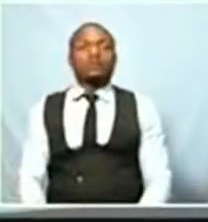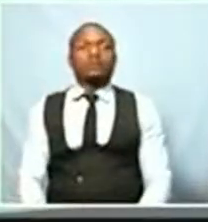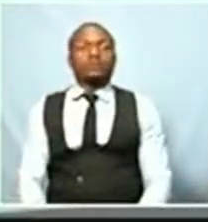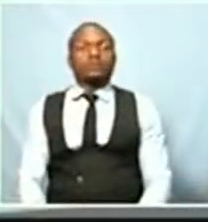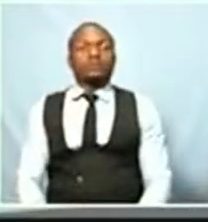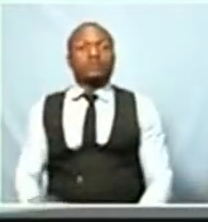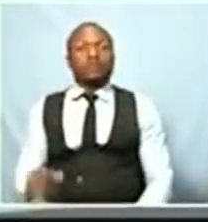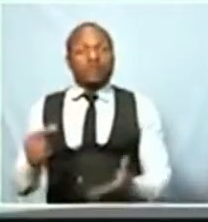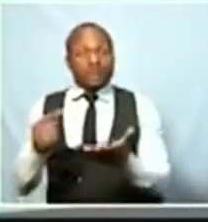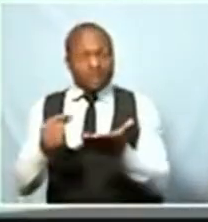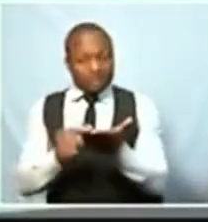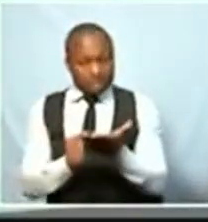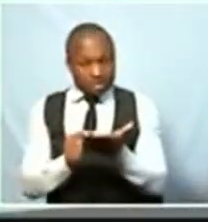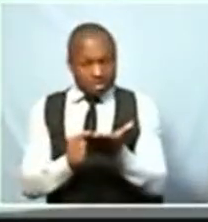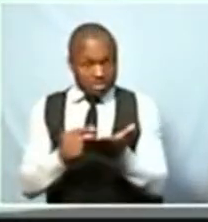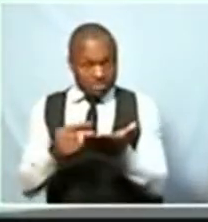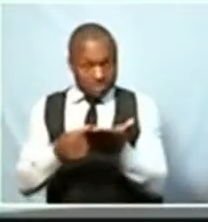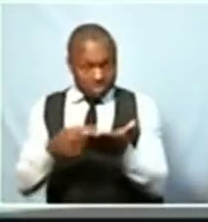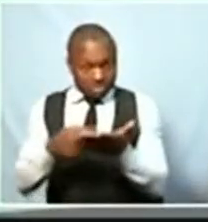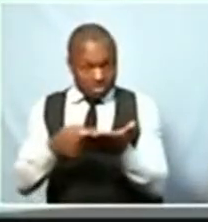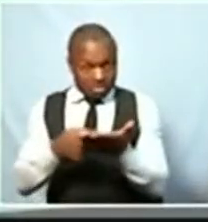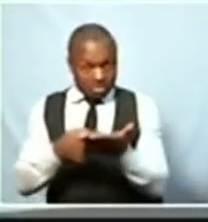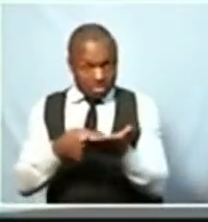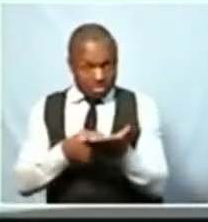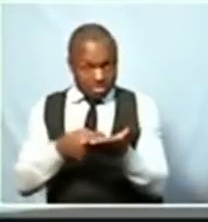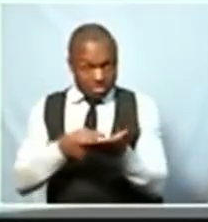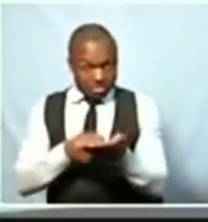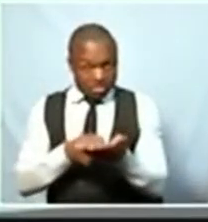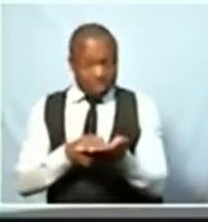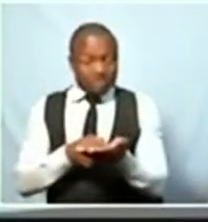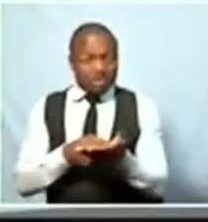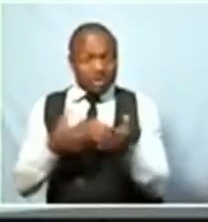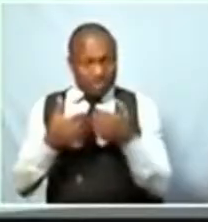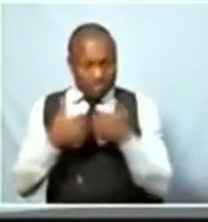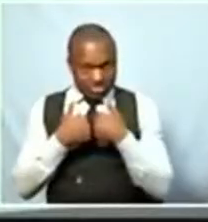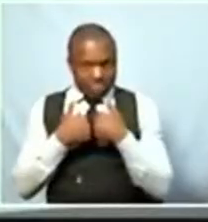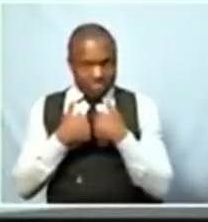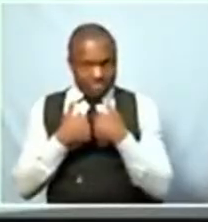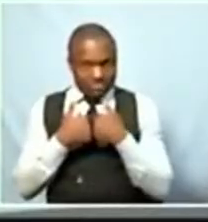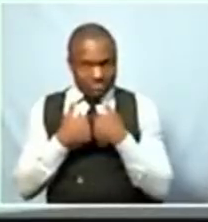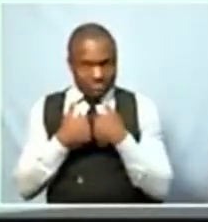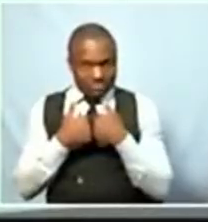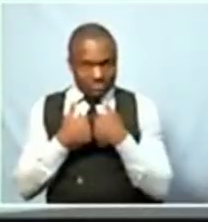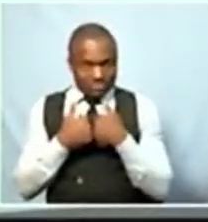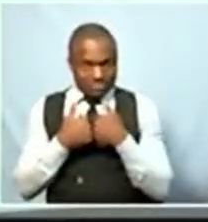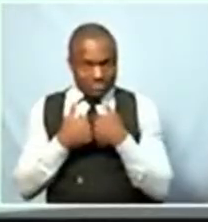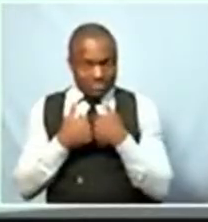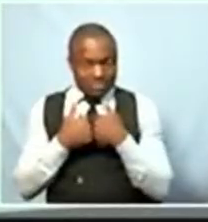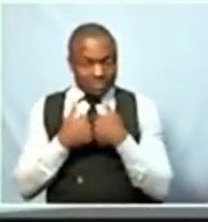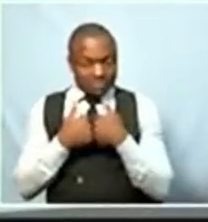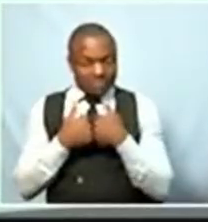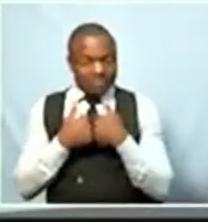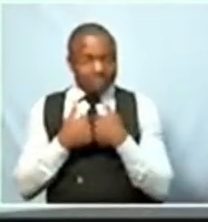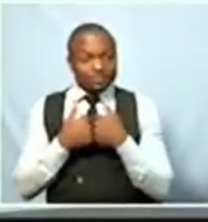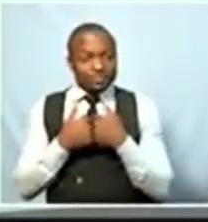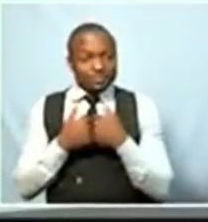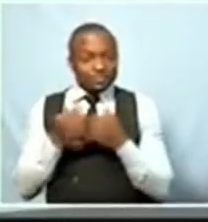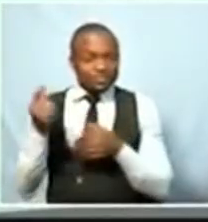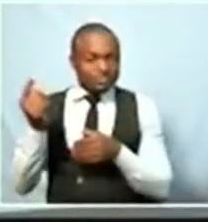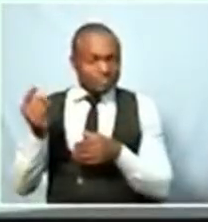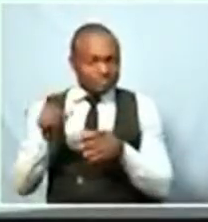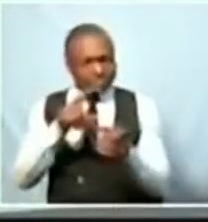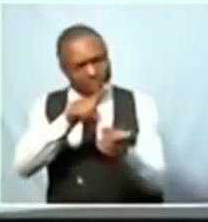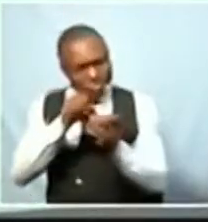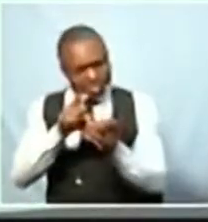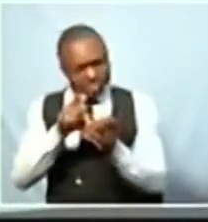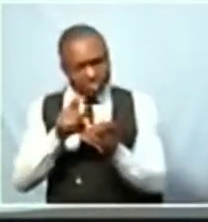Ghana have got a board. And this is where I picked it from. When I came back to this country, I said,